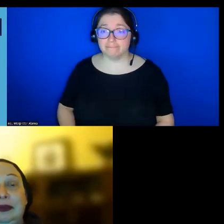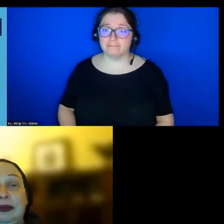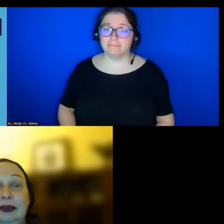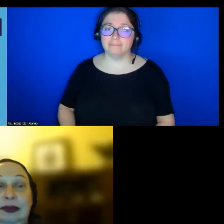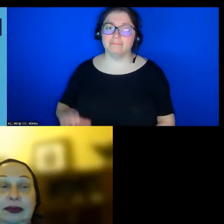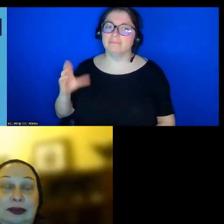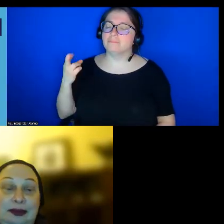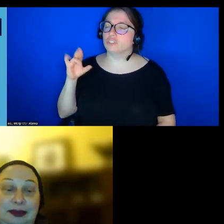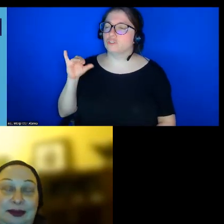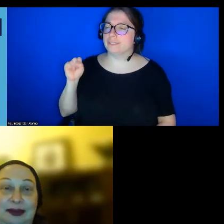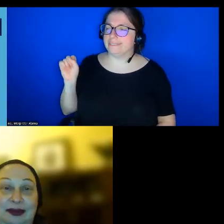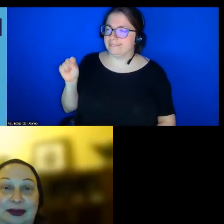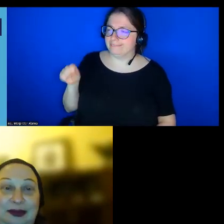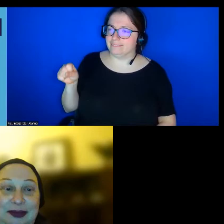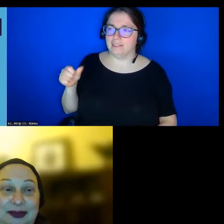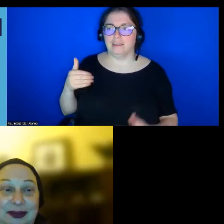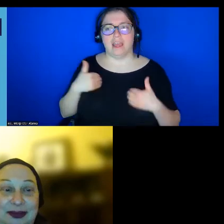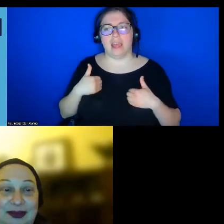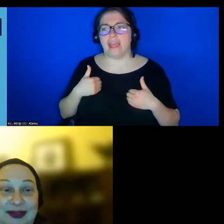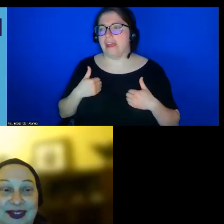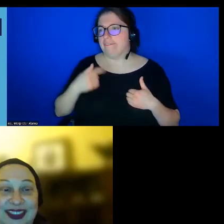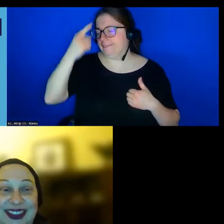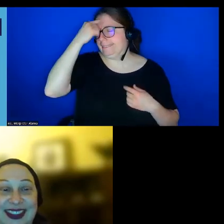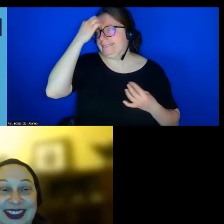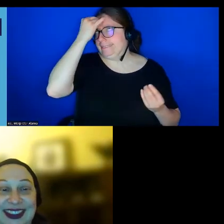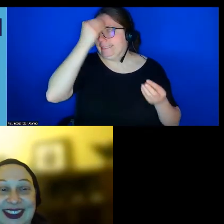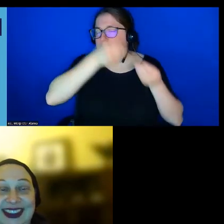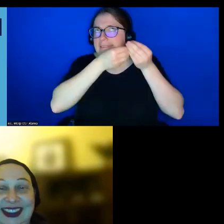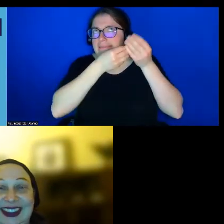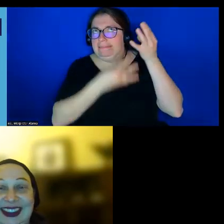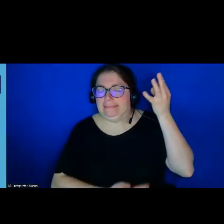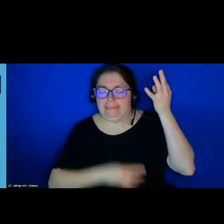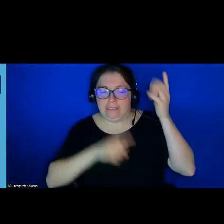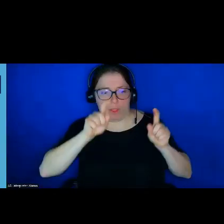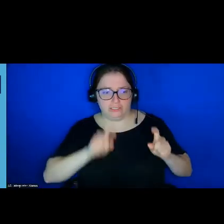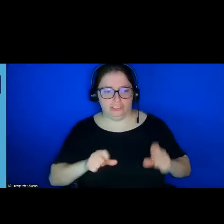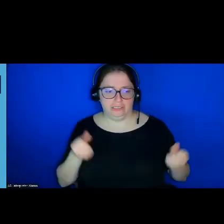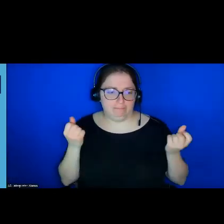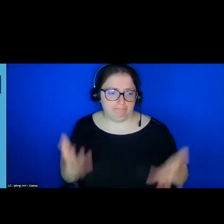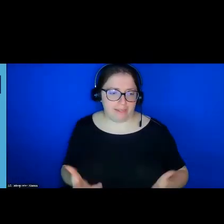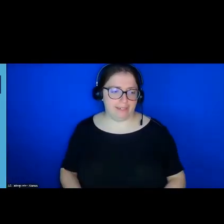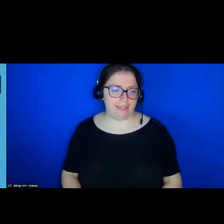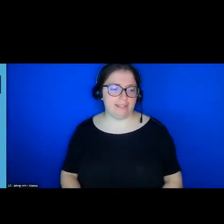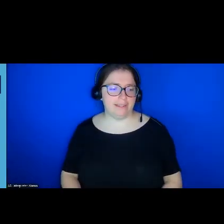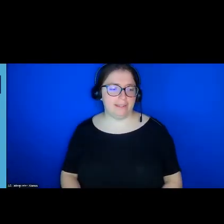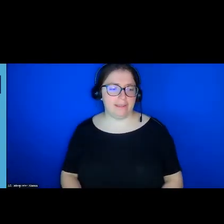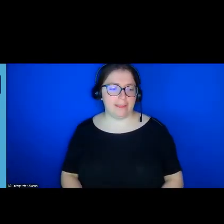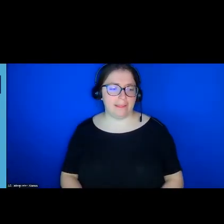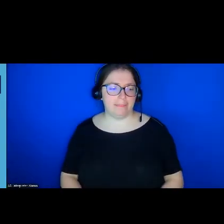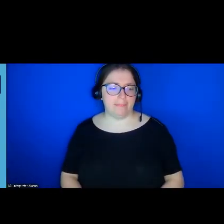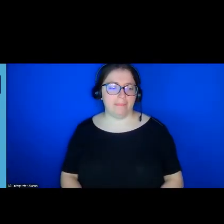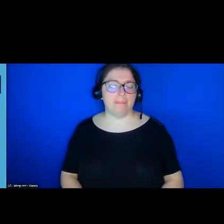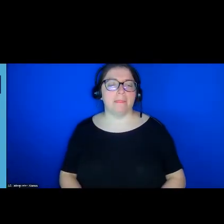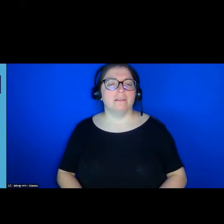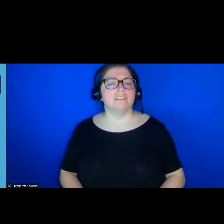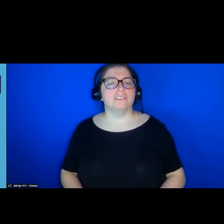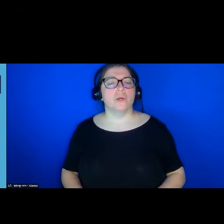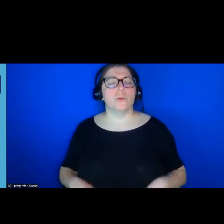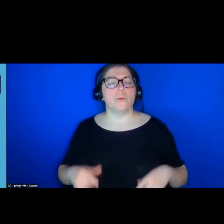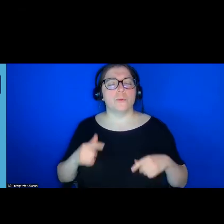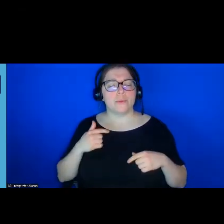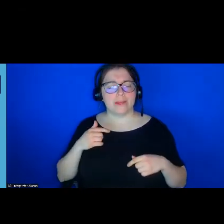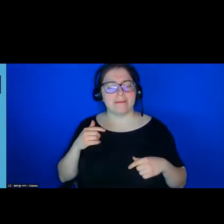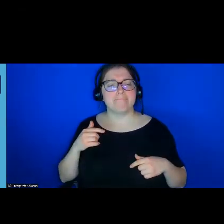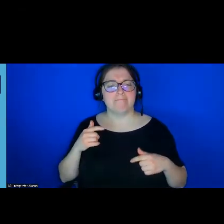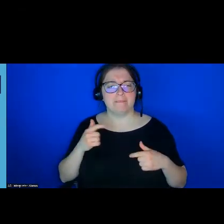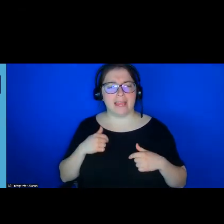uh i got lots of questions just shows my interest so the the figures i've seen amand it's